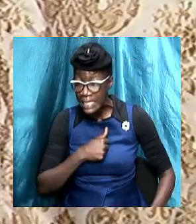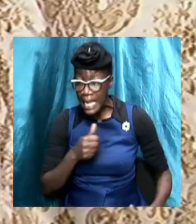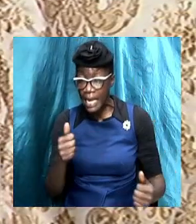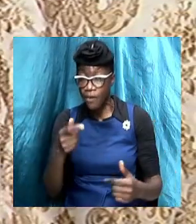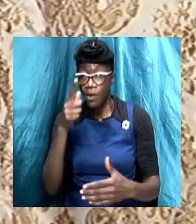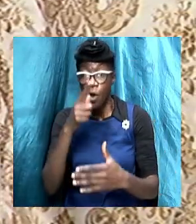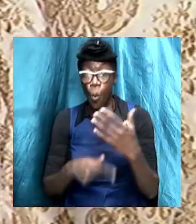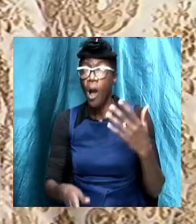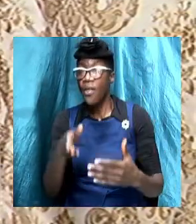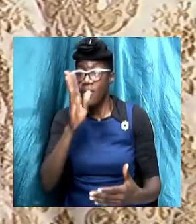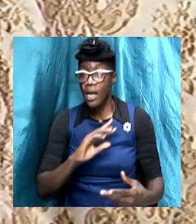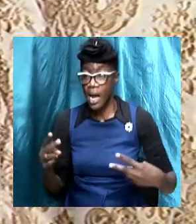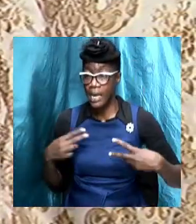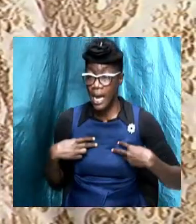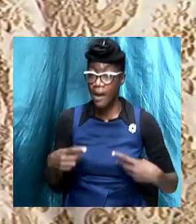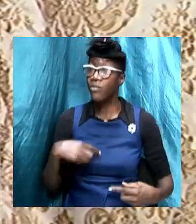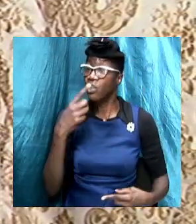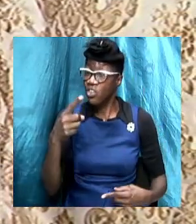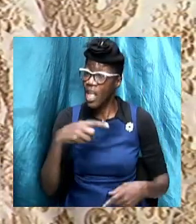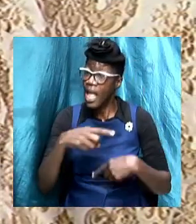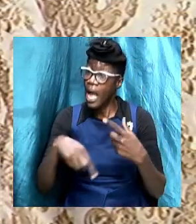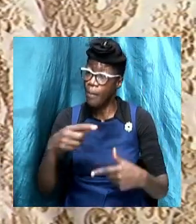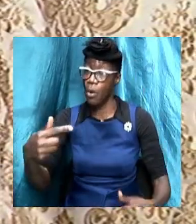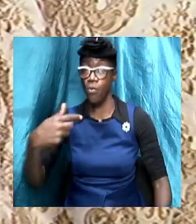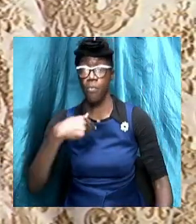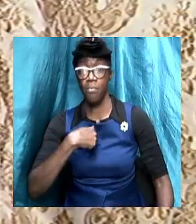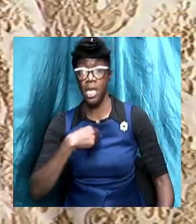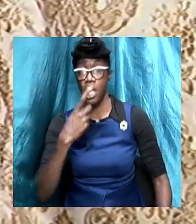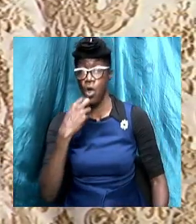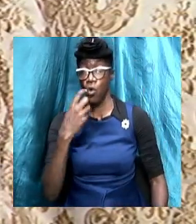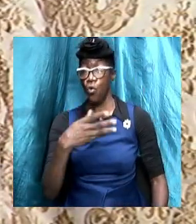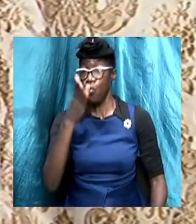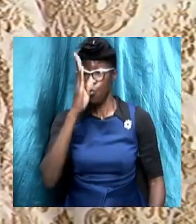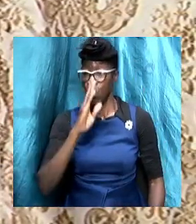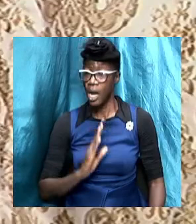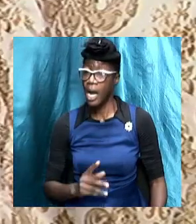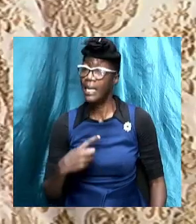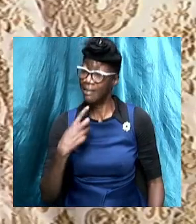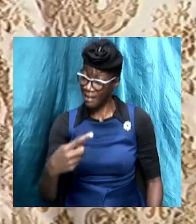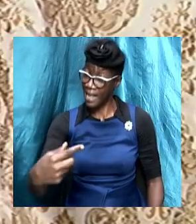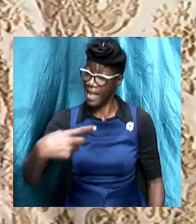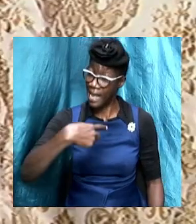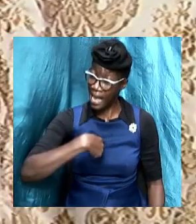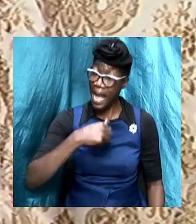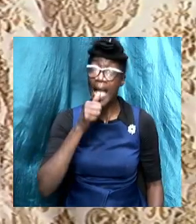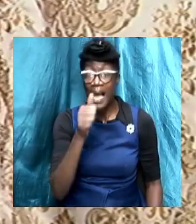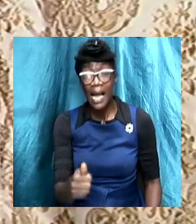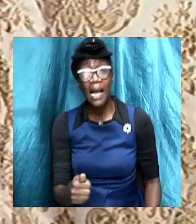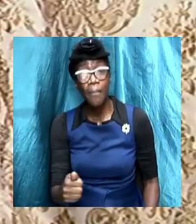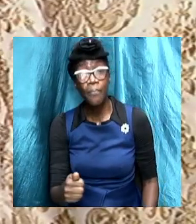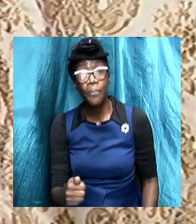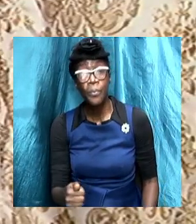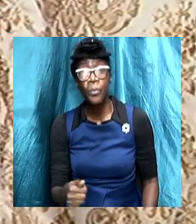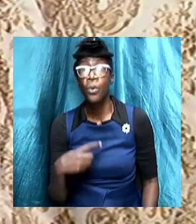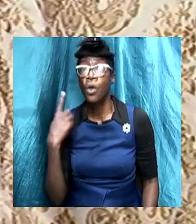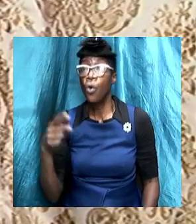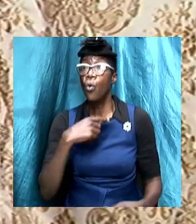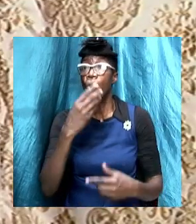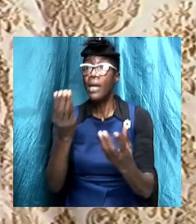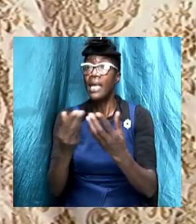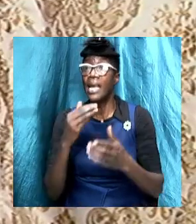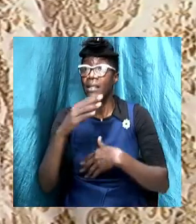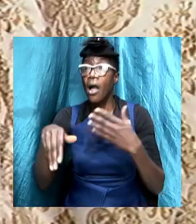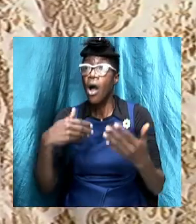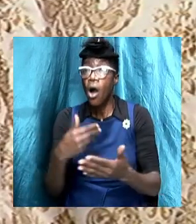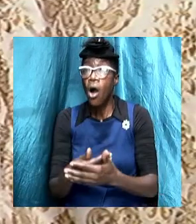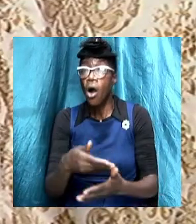say about me. Who does God say I am? That's very important. We can only get all that God has to